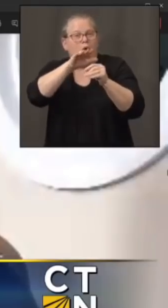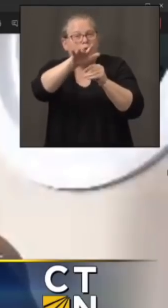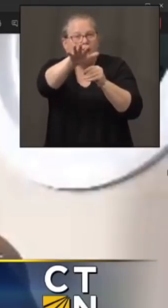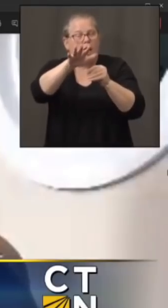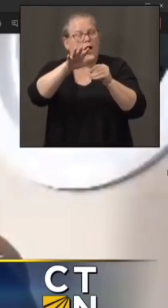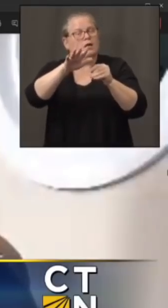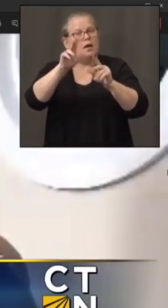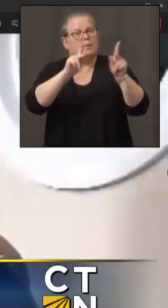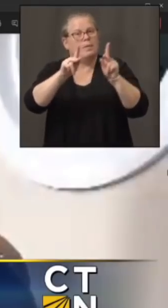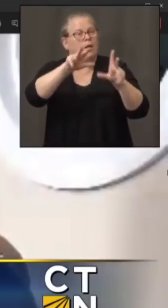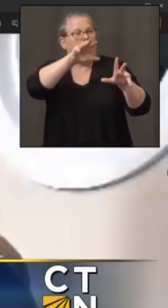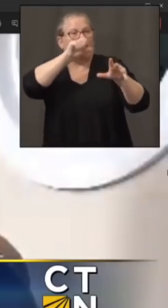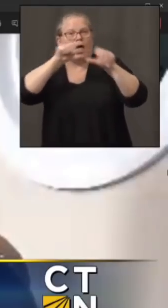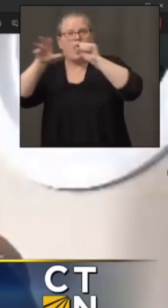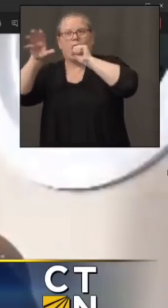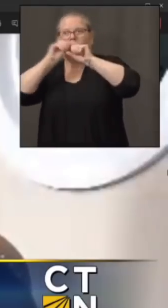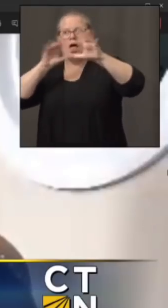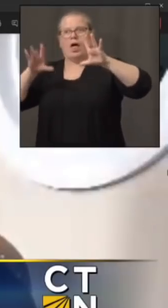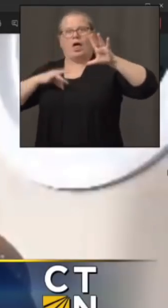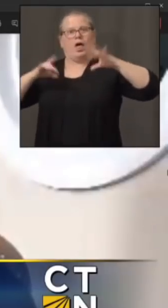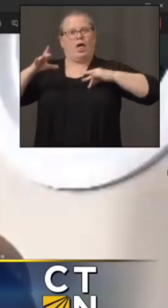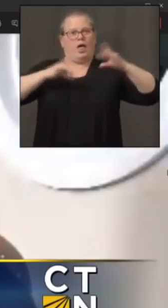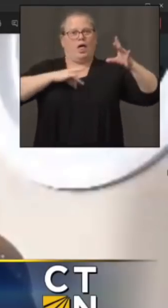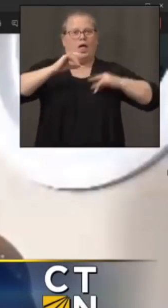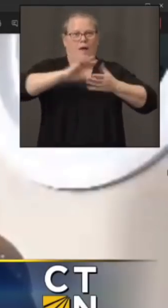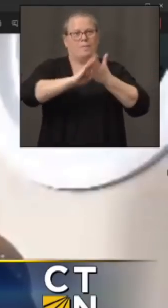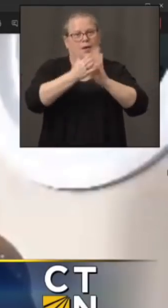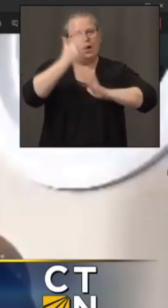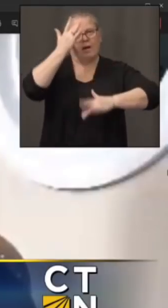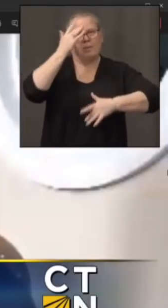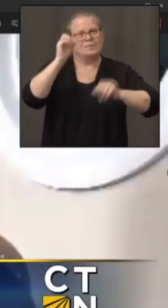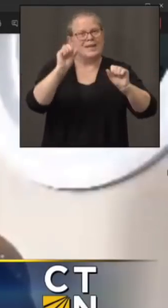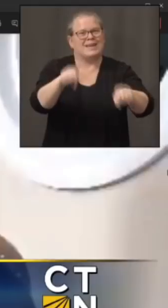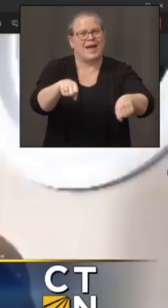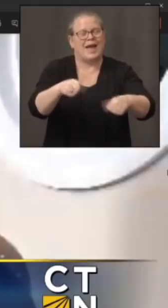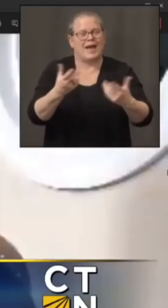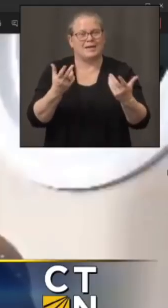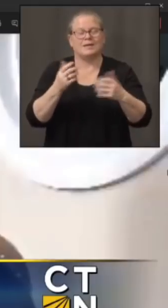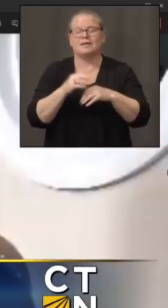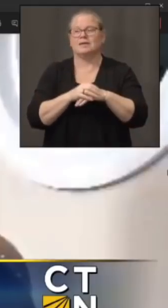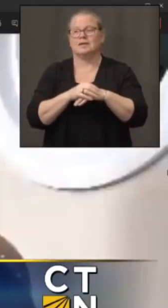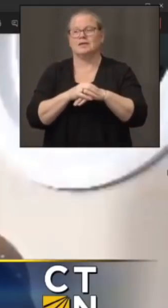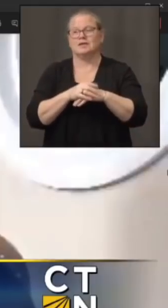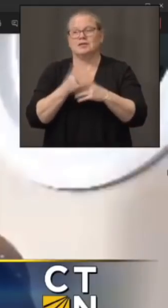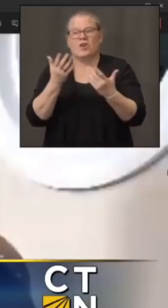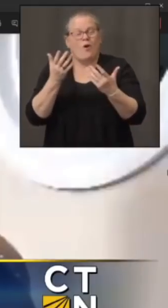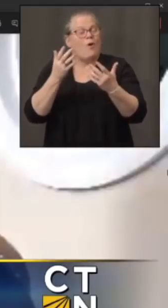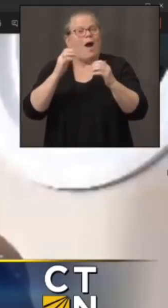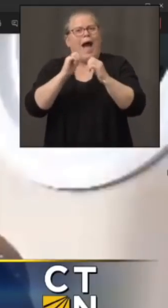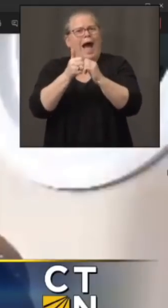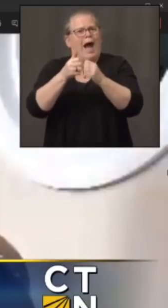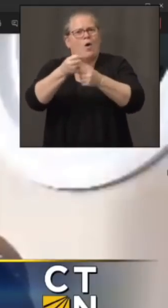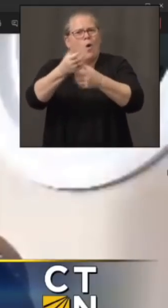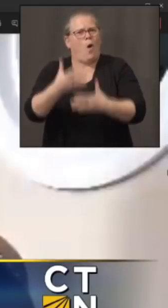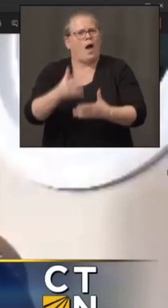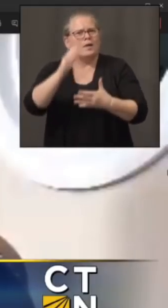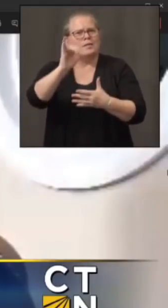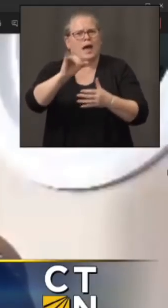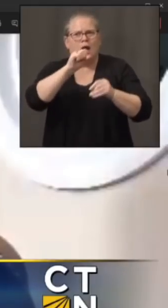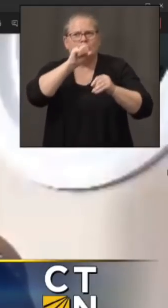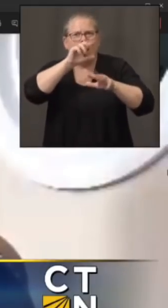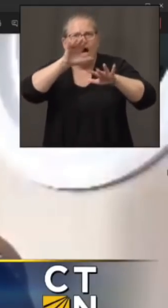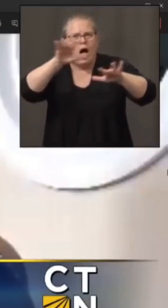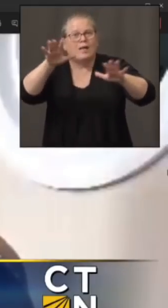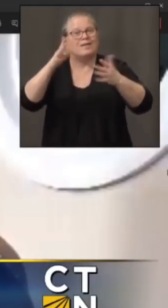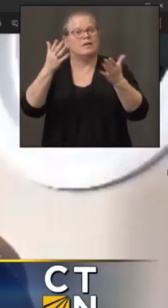perfect conditions will approximate a pattern of spread that looks much more like aerosolization. So what are those conditions? It's a confined space. It's a space